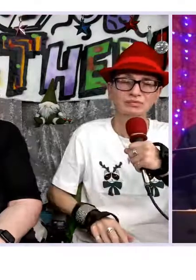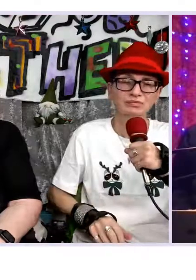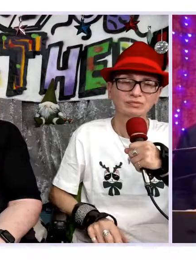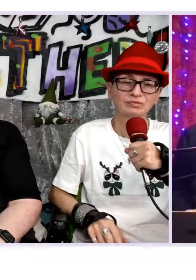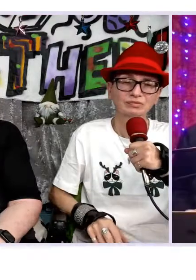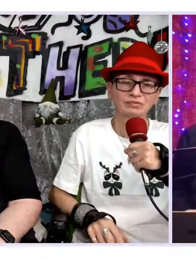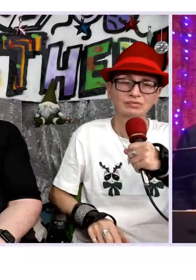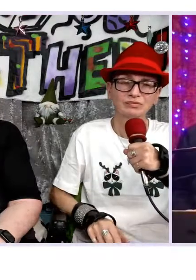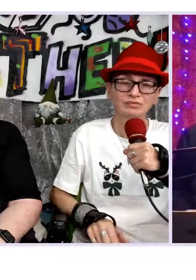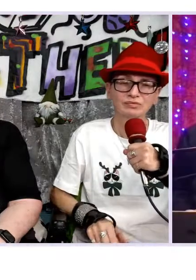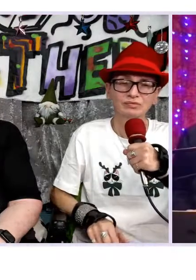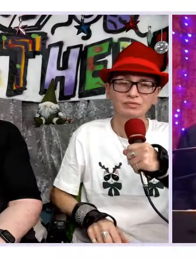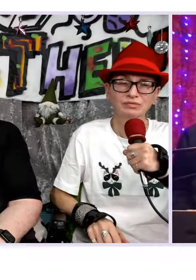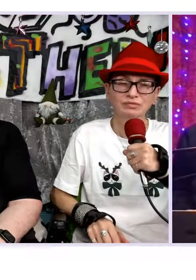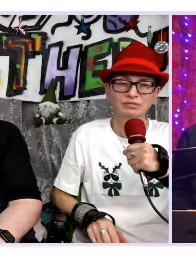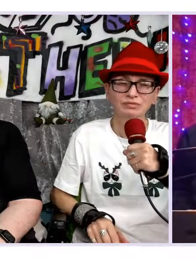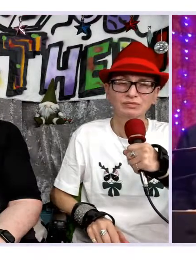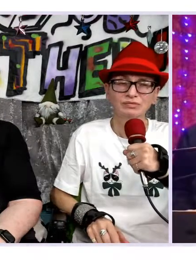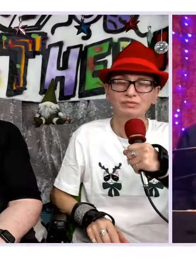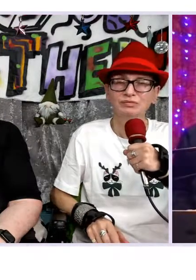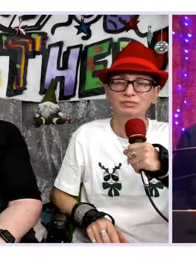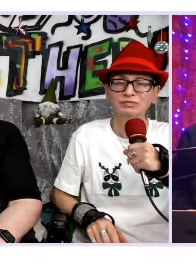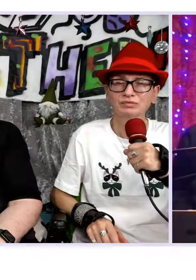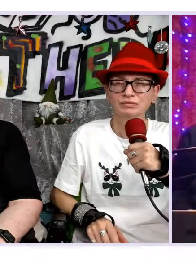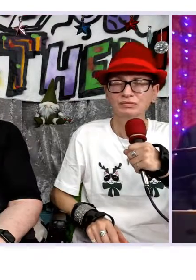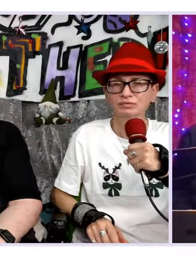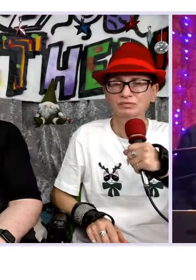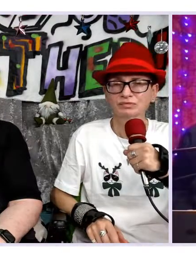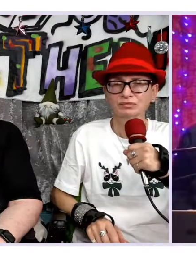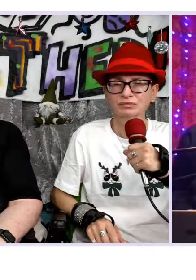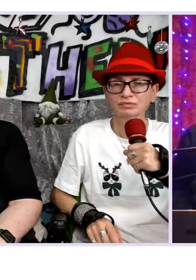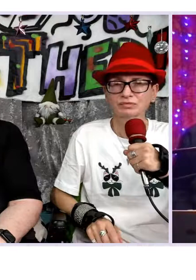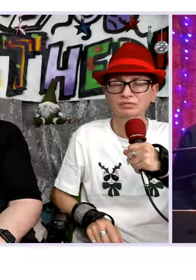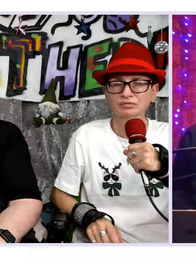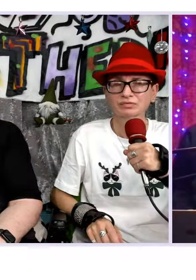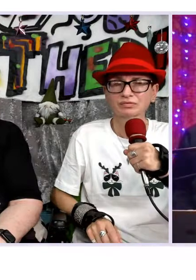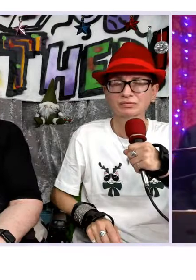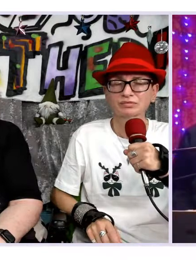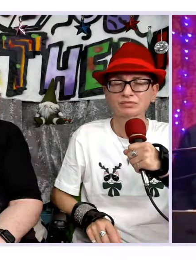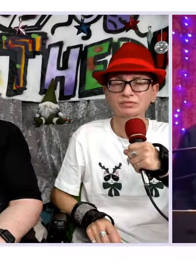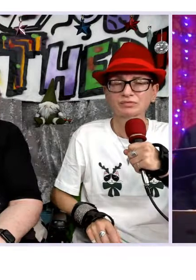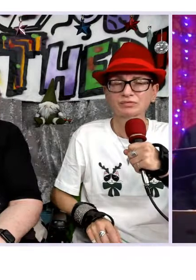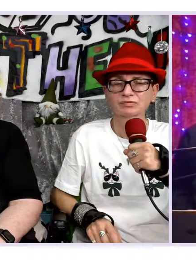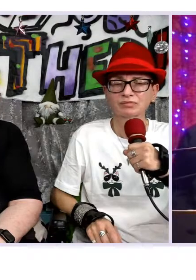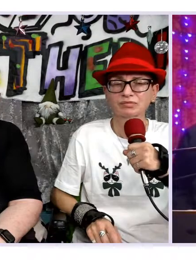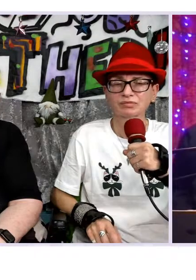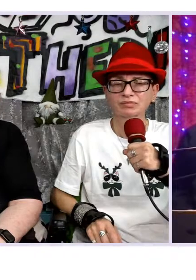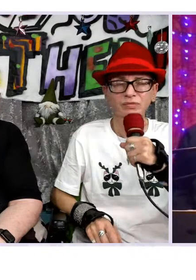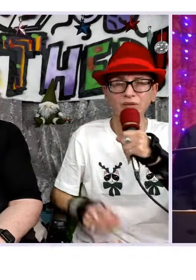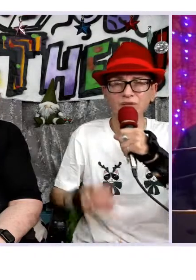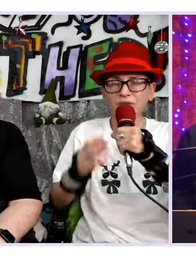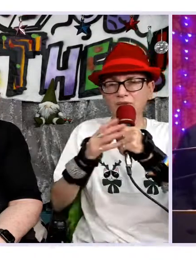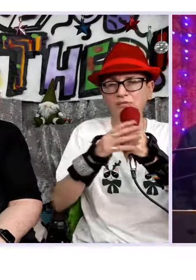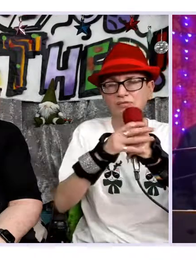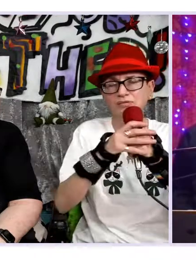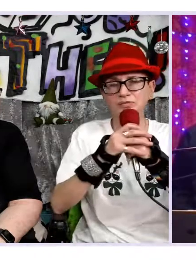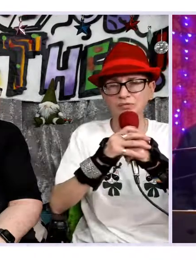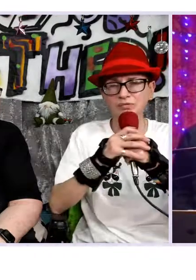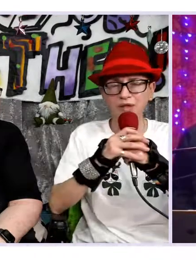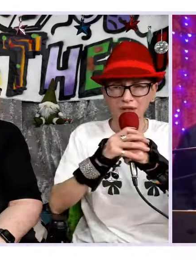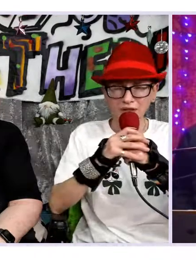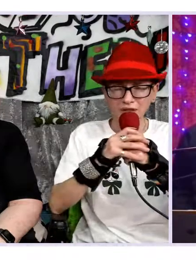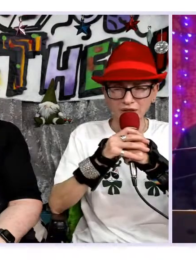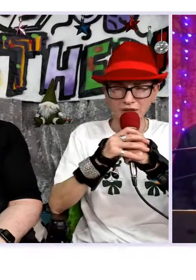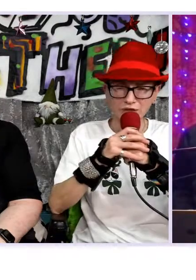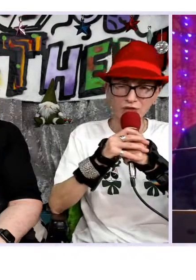end of festival party is an open mic event, poetry and spoken word, and everybody is welcome.